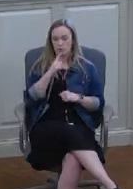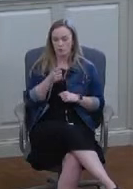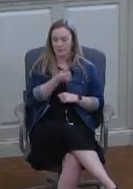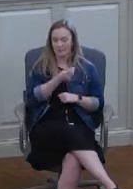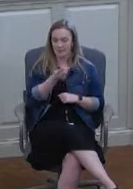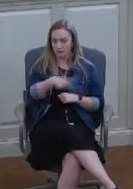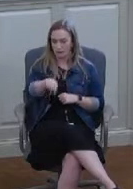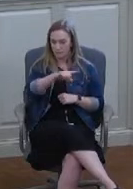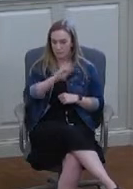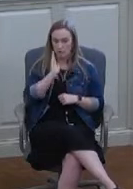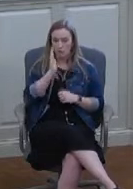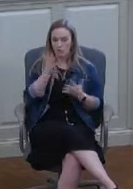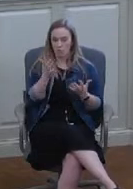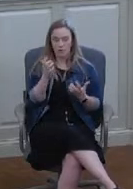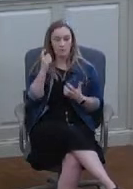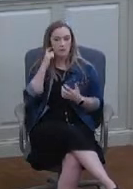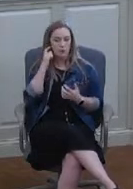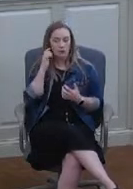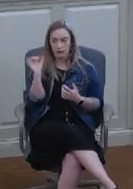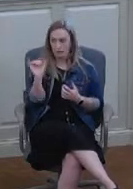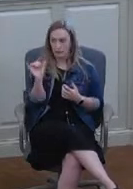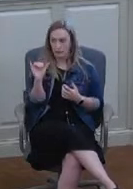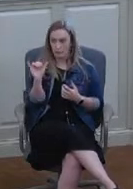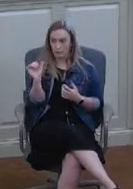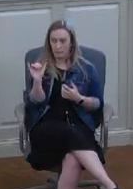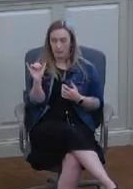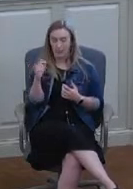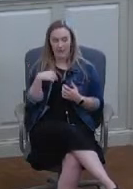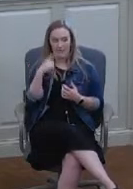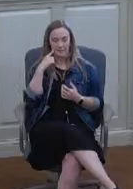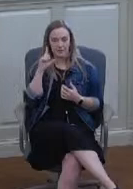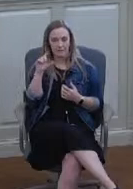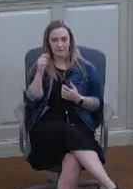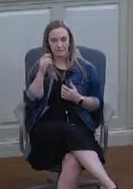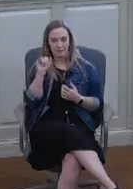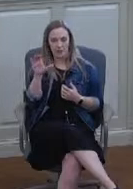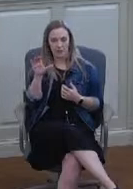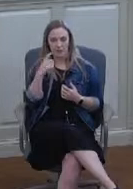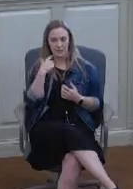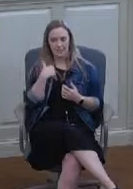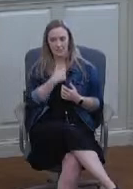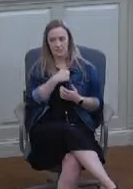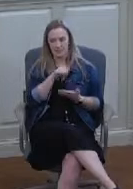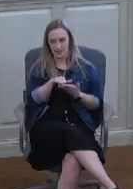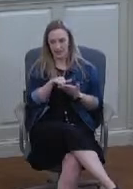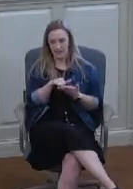heard as well. Just I think logic tells us that.